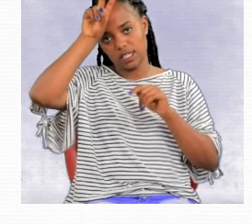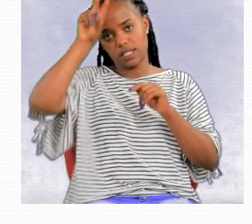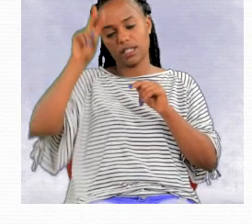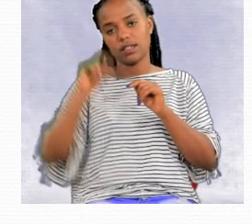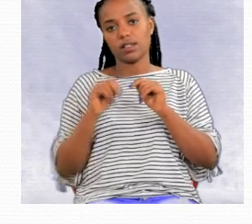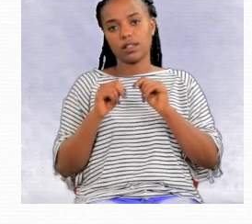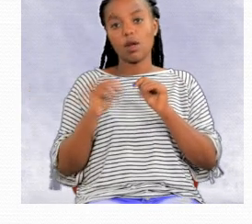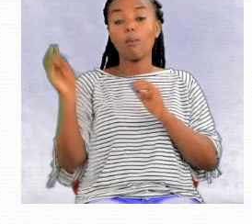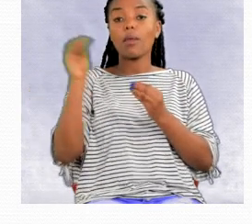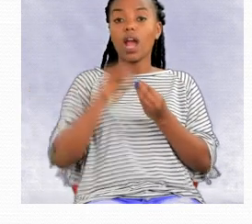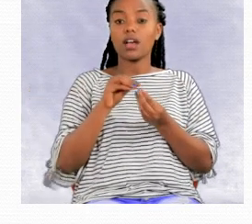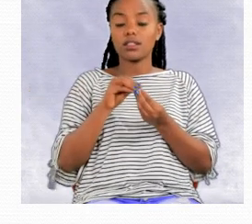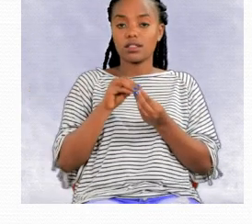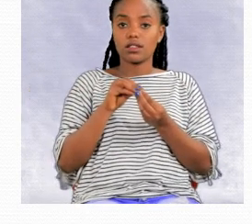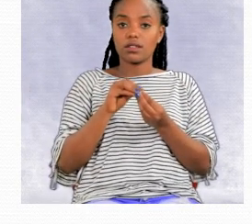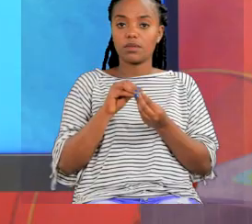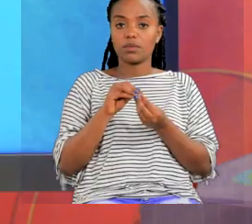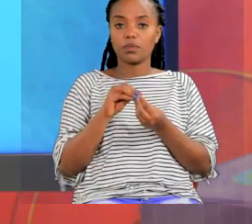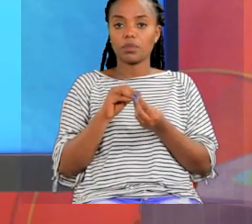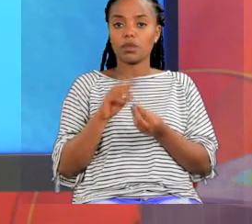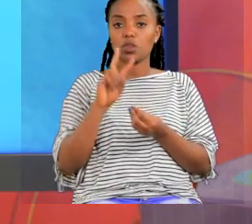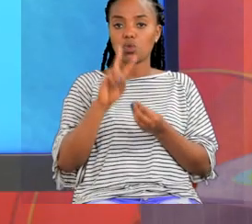2 - 1 squared plus